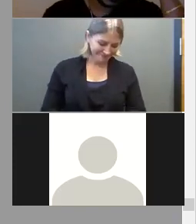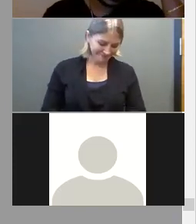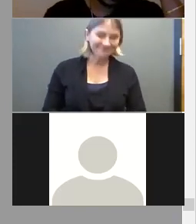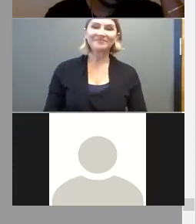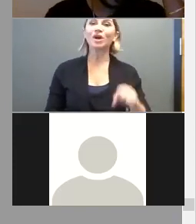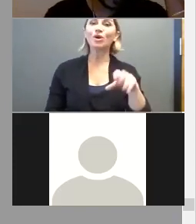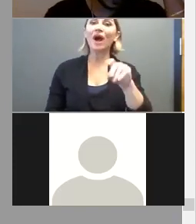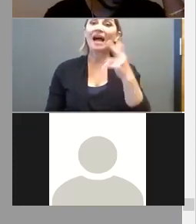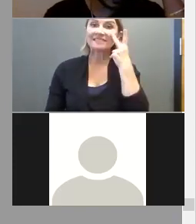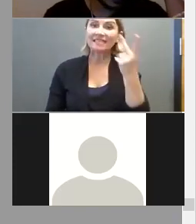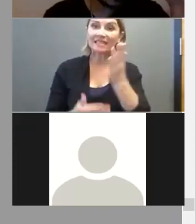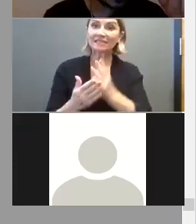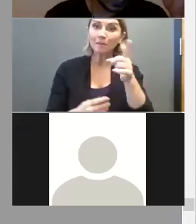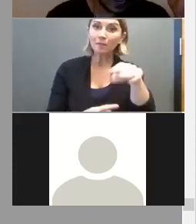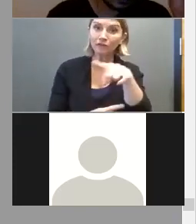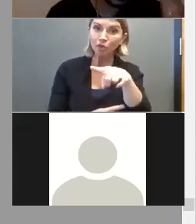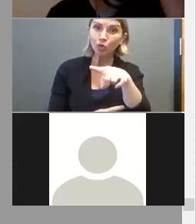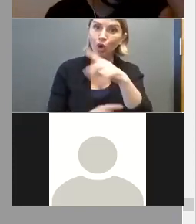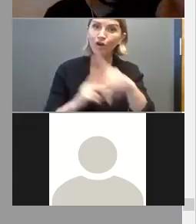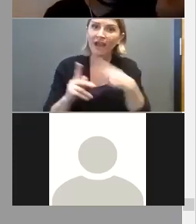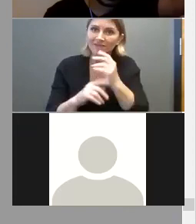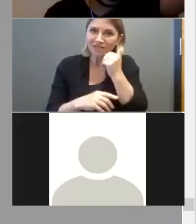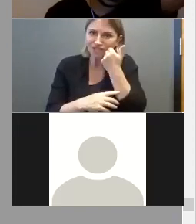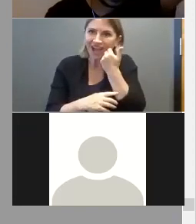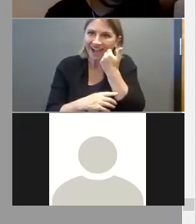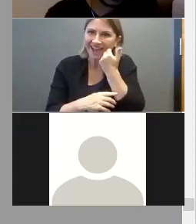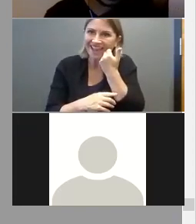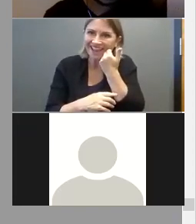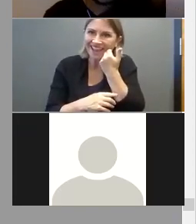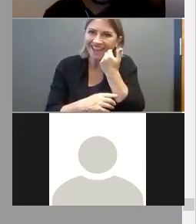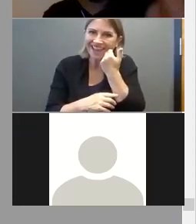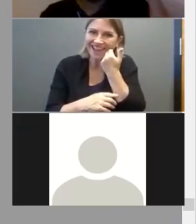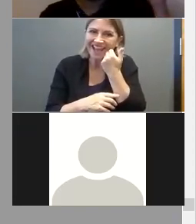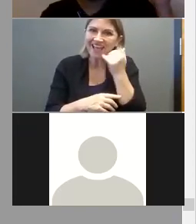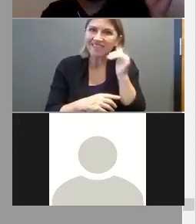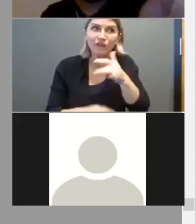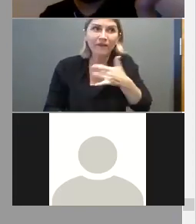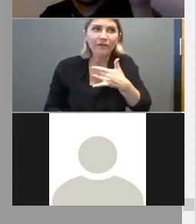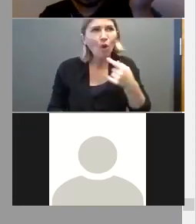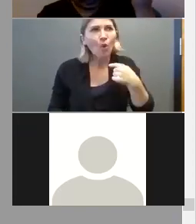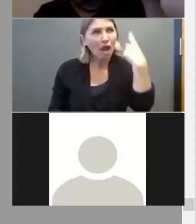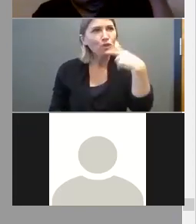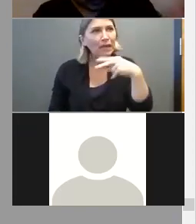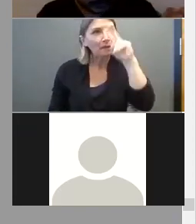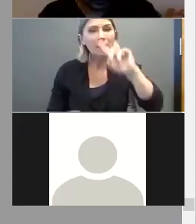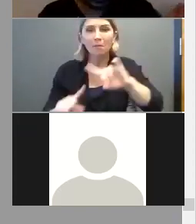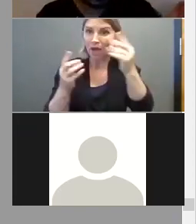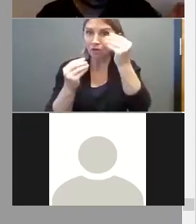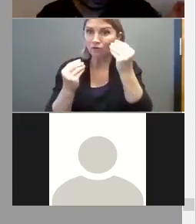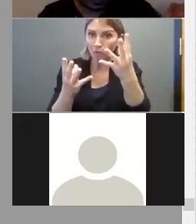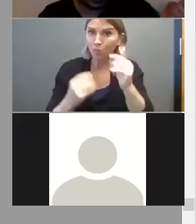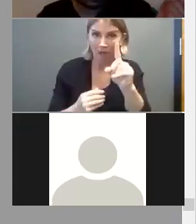So I see that some of you are kind of shy and think that you're looking like an idiot. So let me tell you one